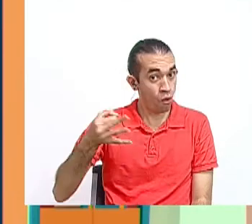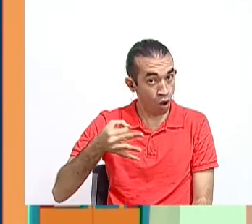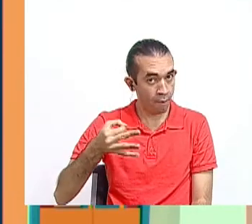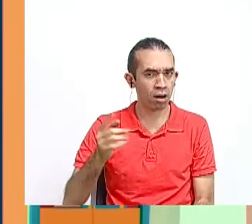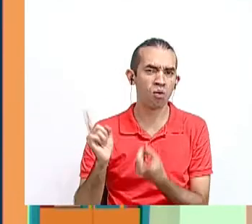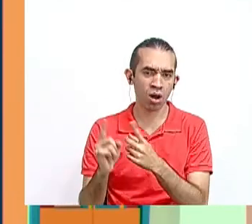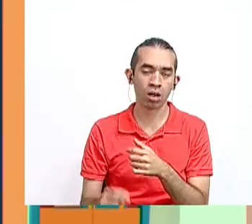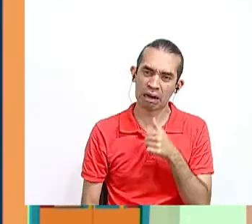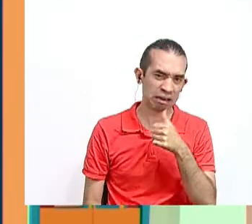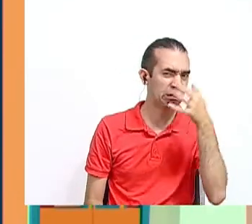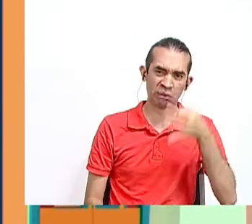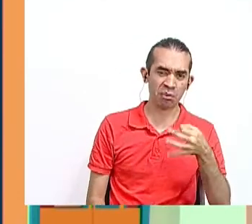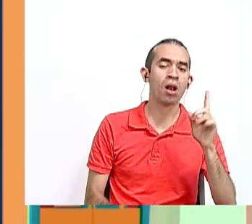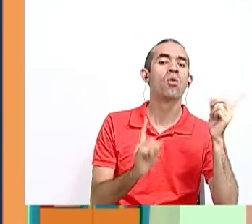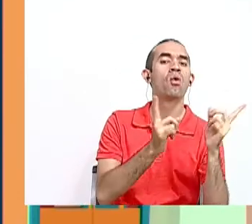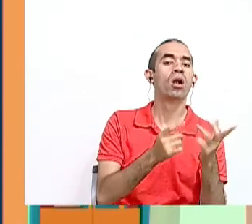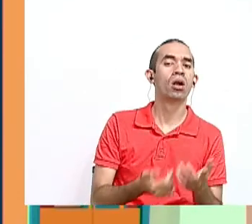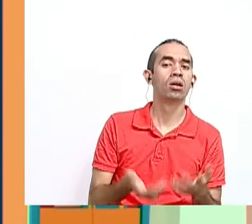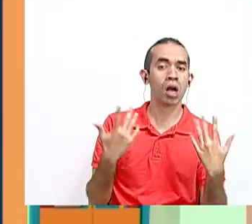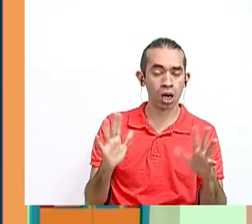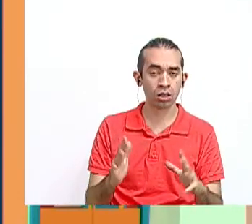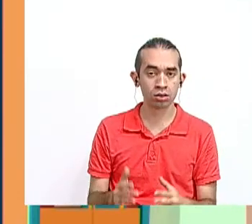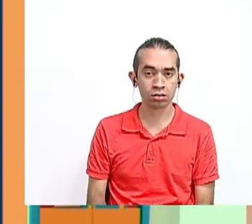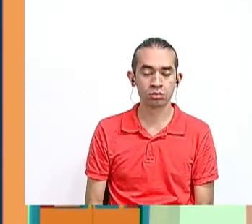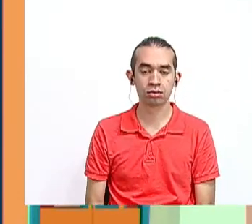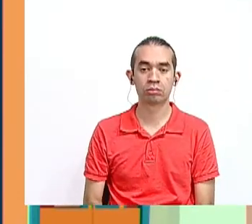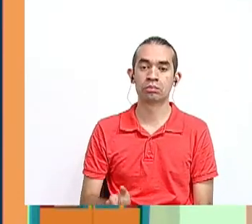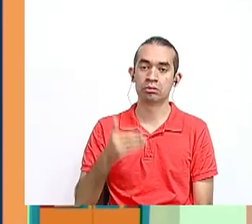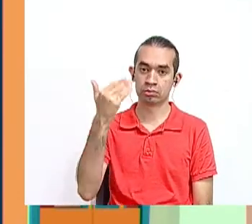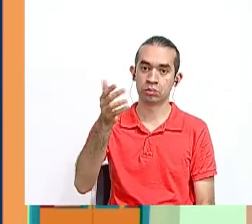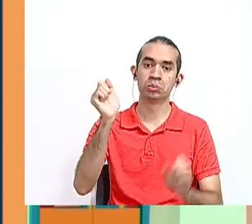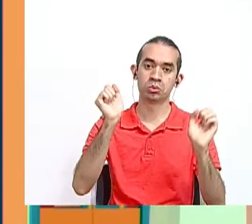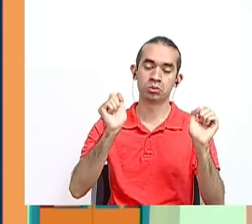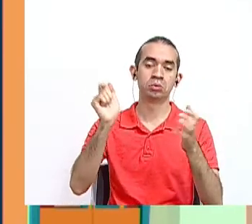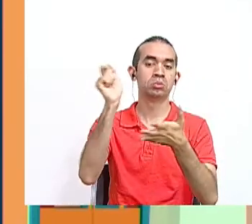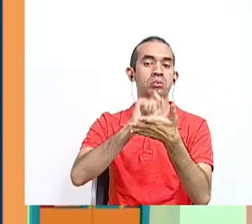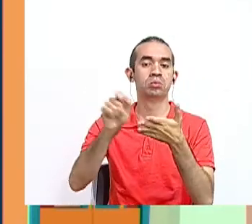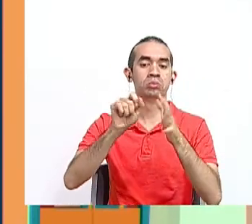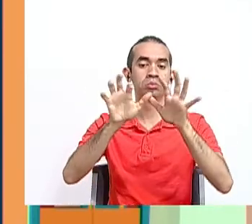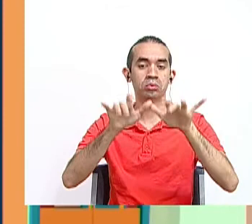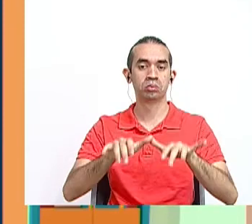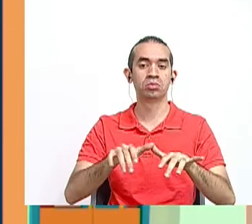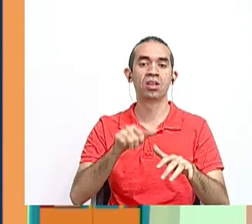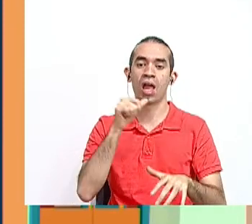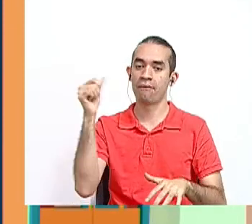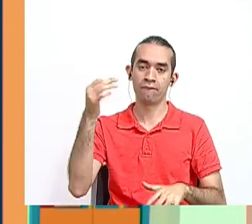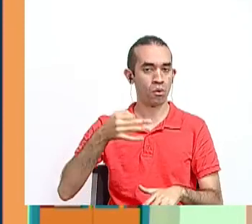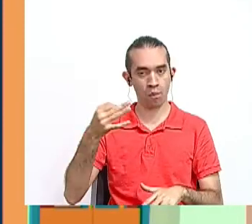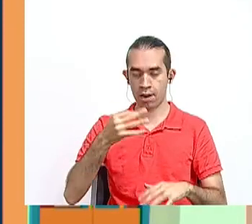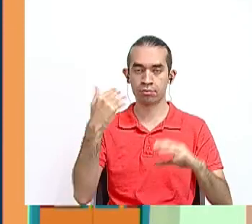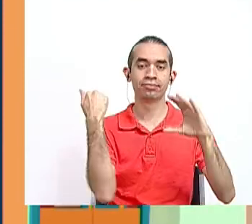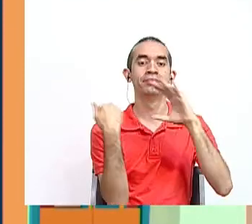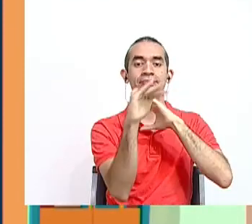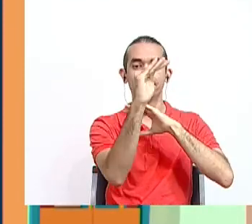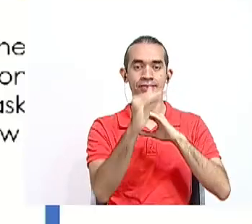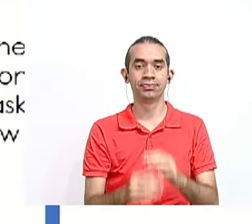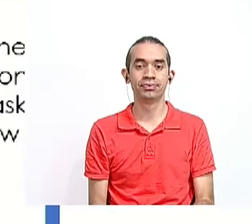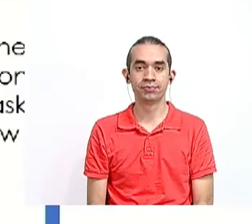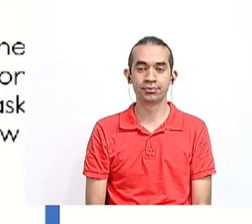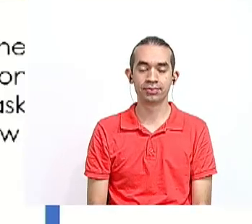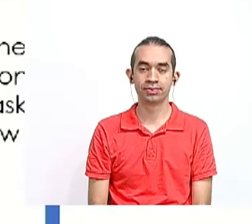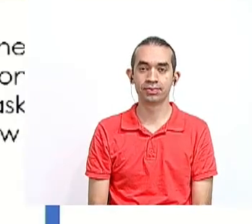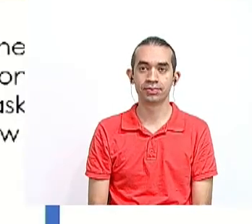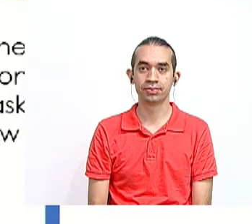one is informal, and then we are actually going to write an informal email, okay? So